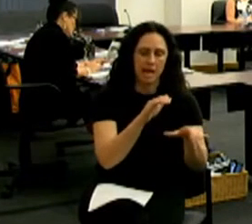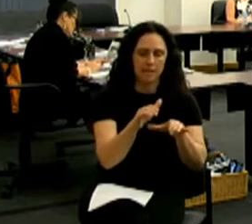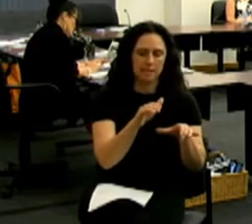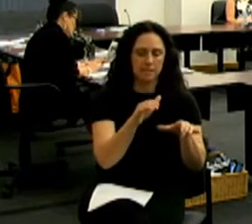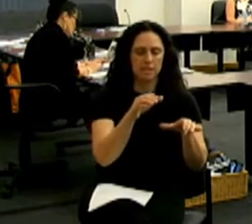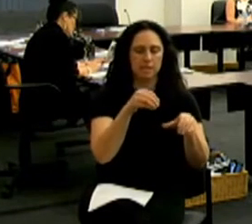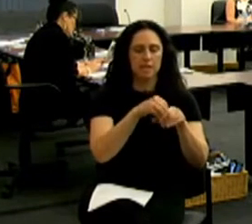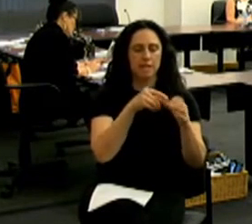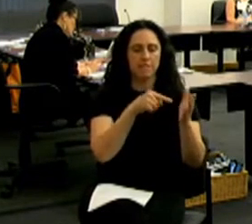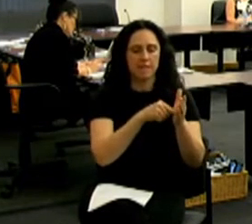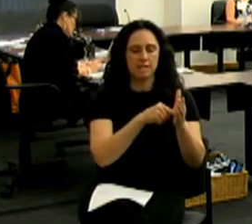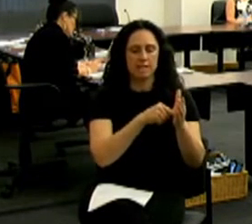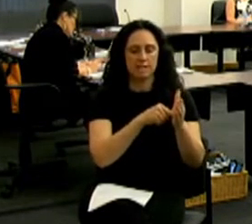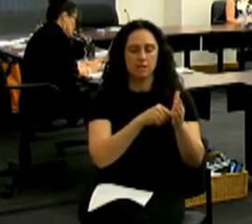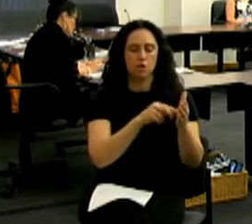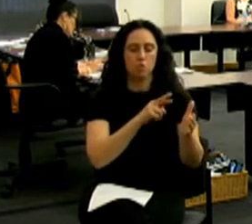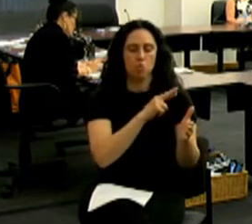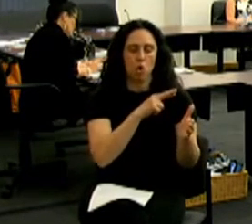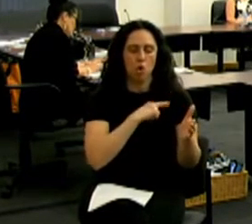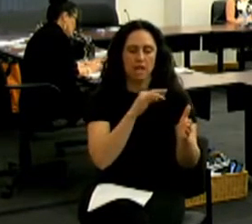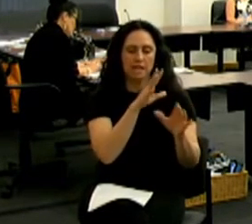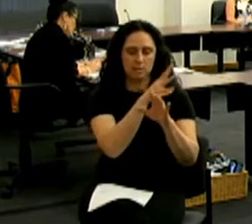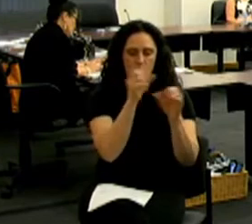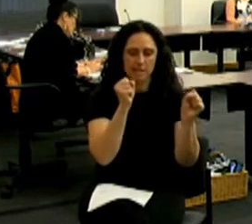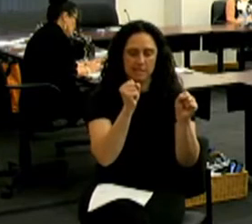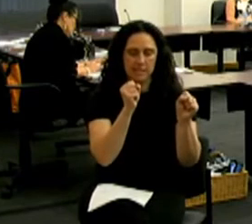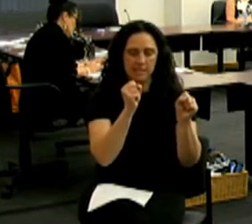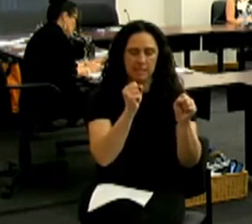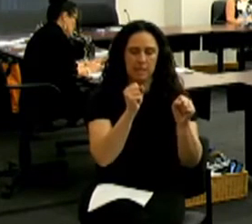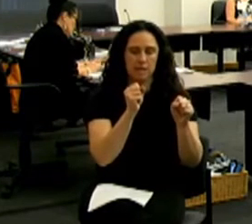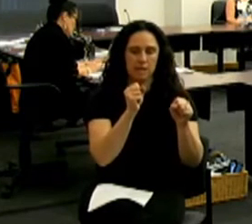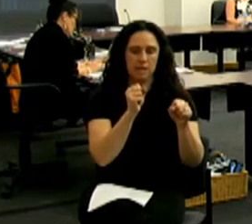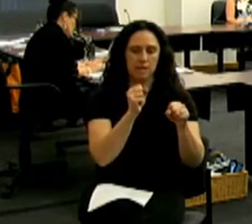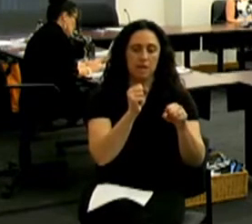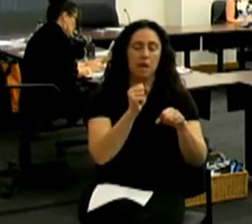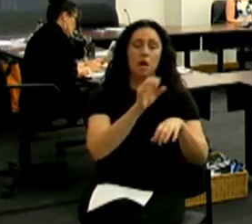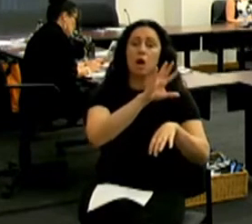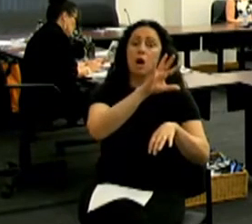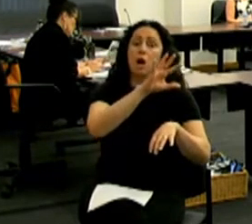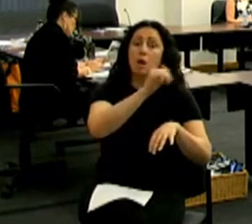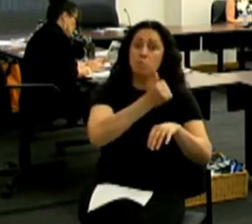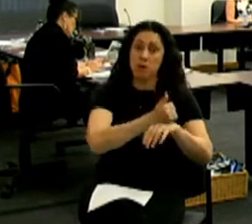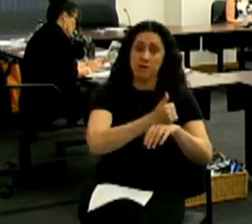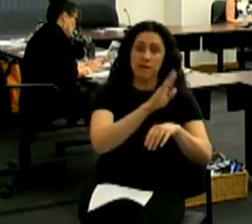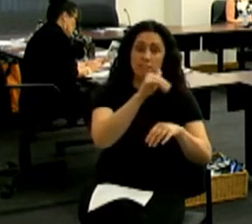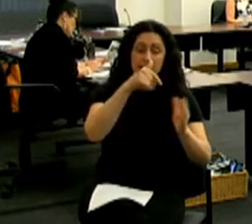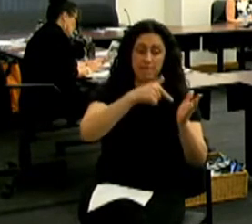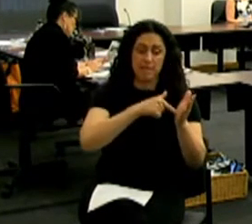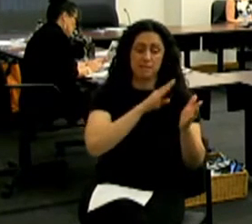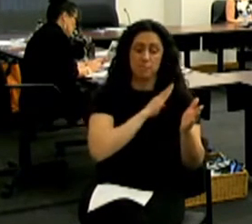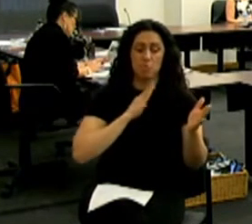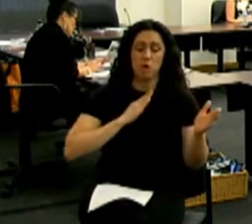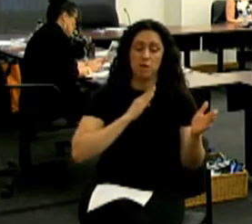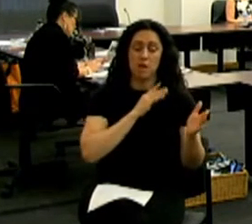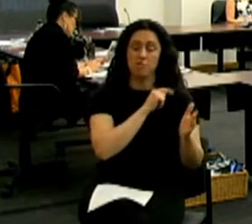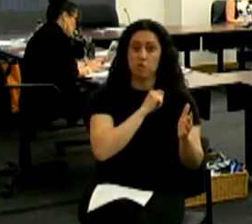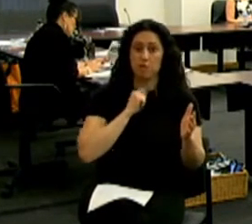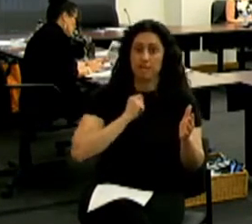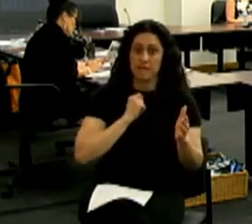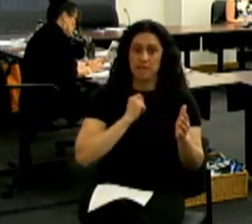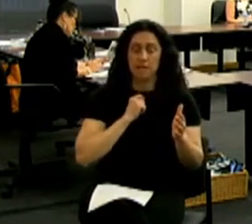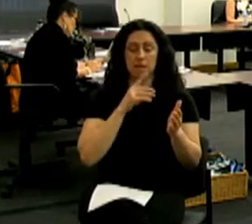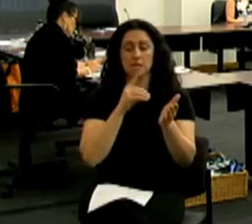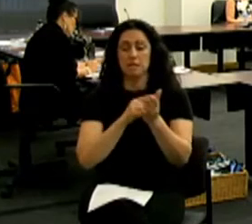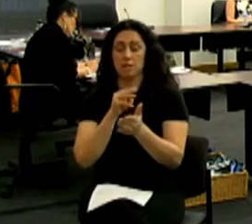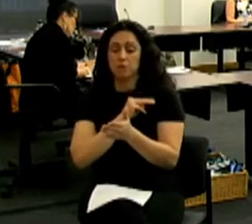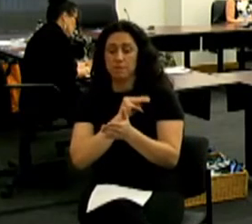this role as president. Appointed by this board of trustees. Dr. Mitchell